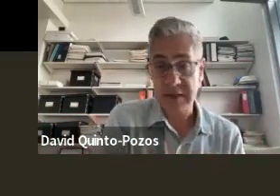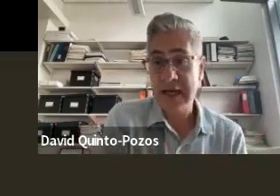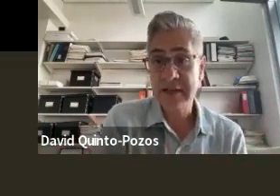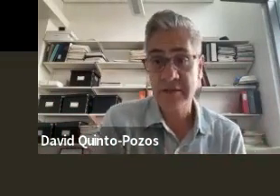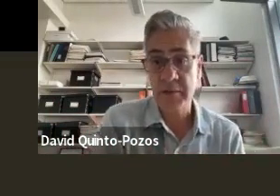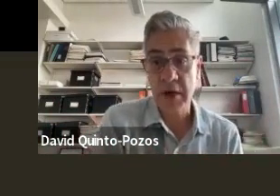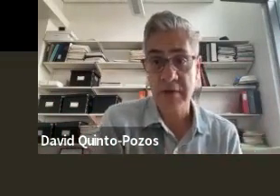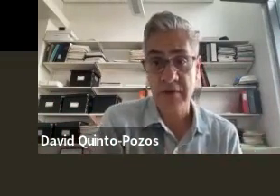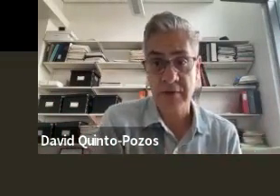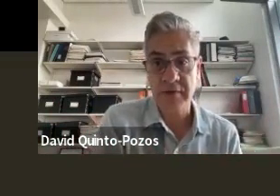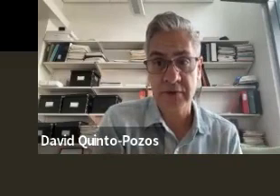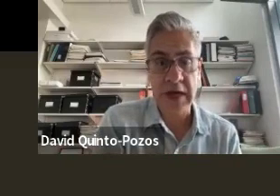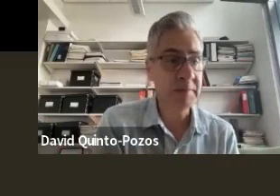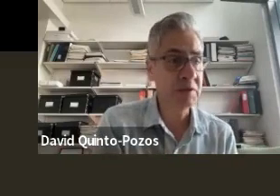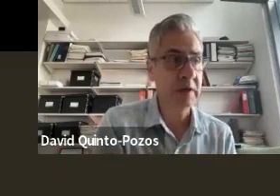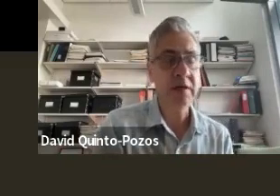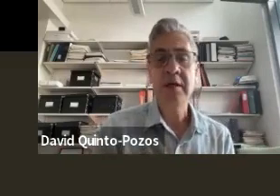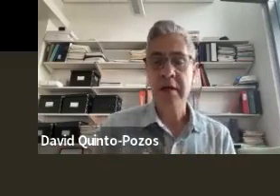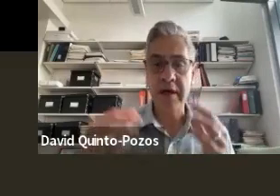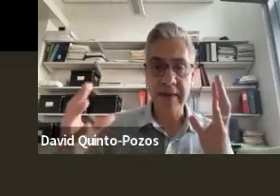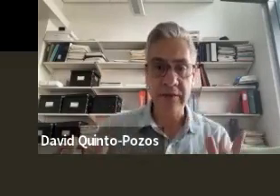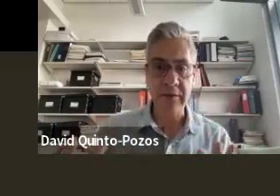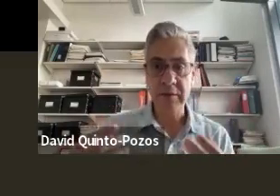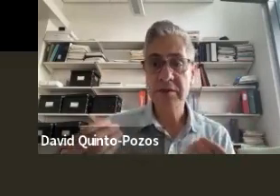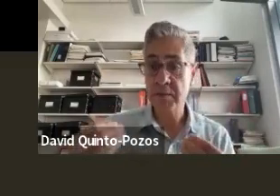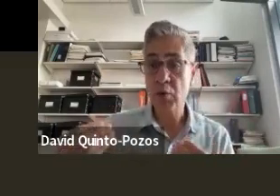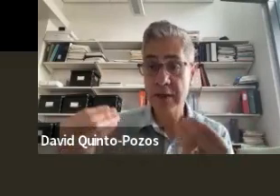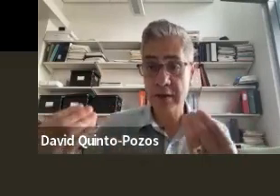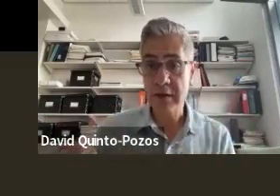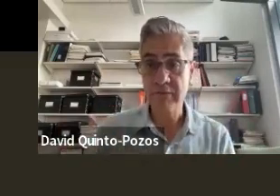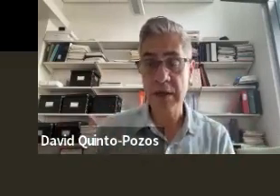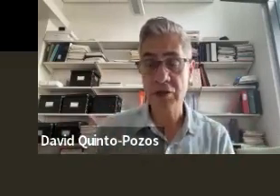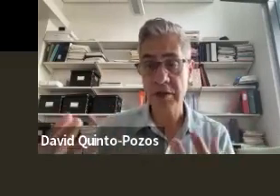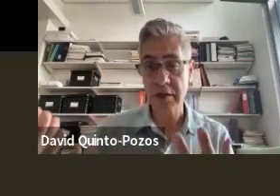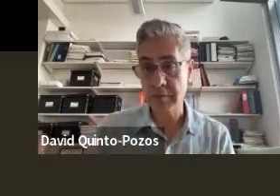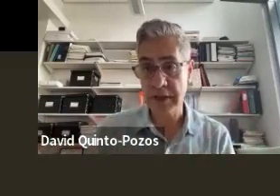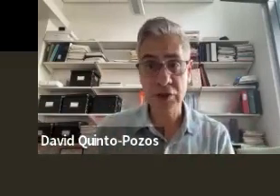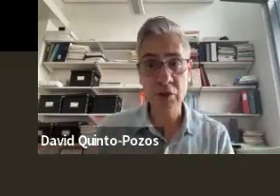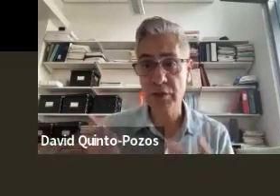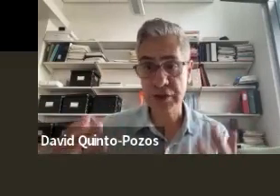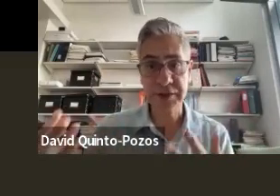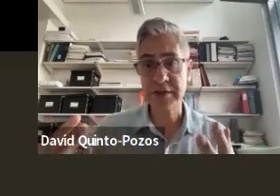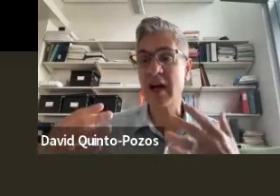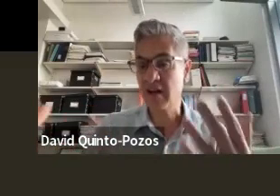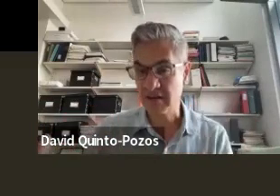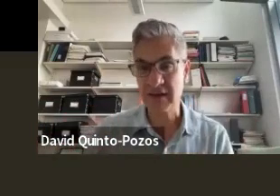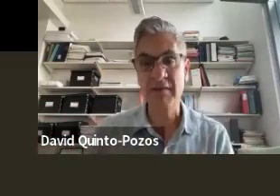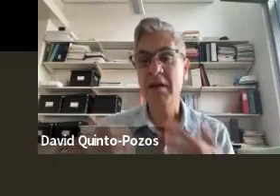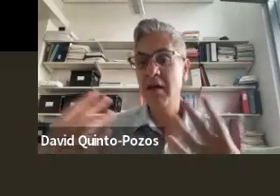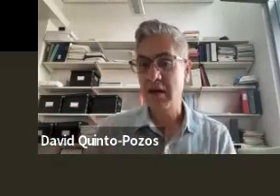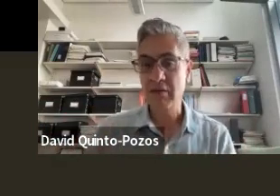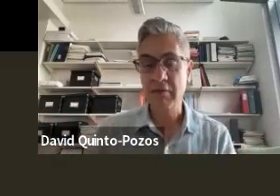the text of the body of the abstract, and then the supporting information on page two is just the